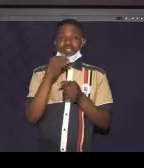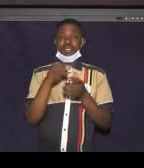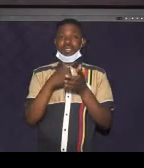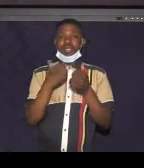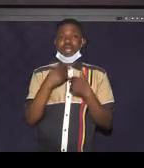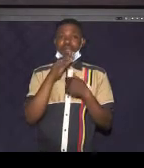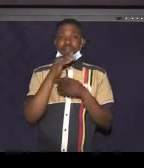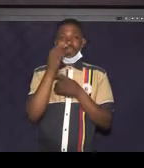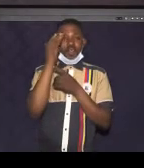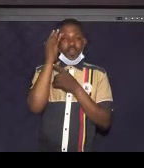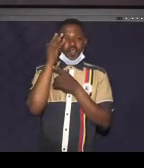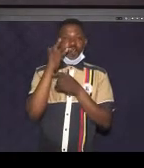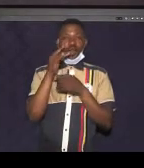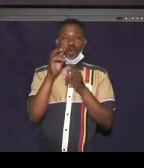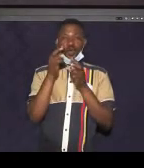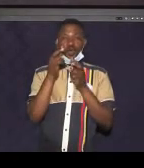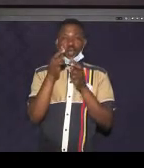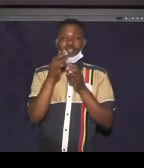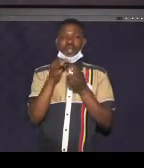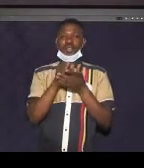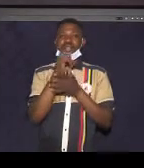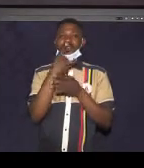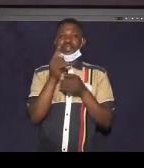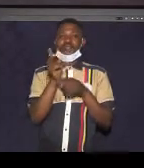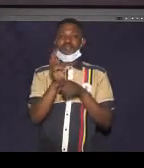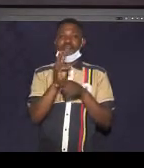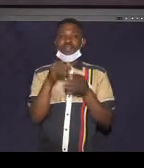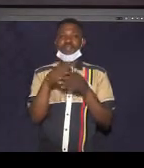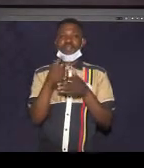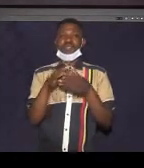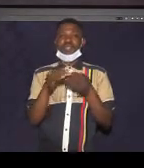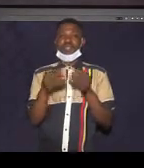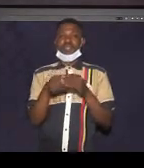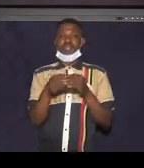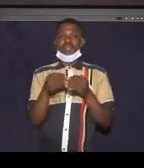color-coded. Slept. That is the verb in the sentence.